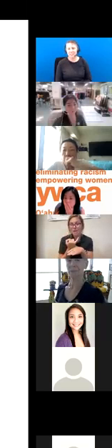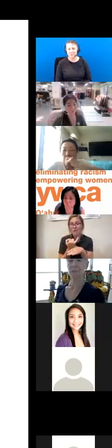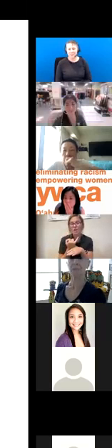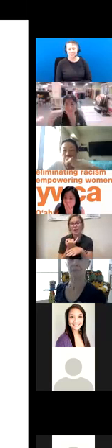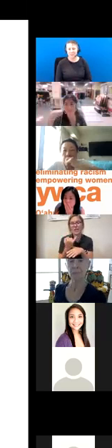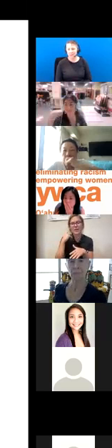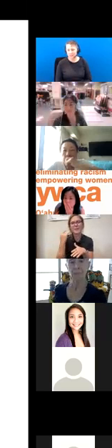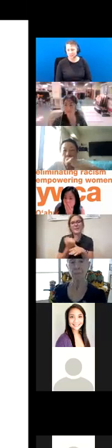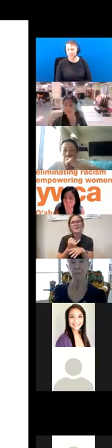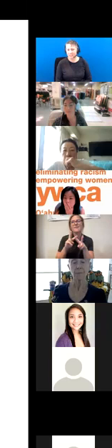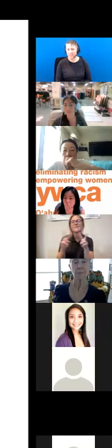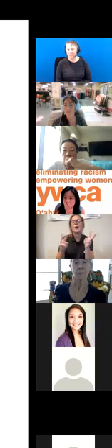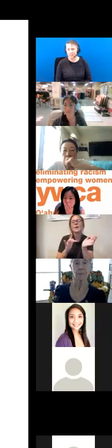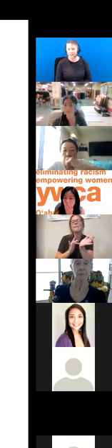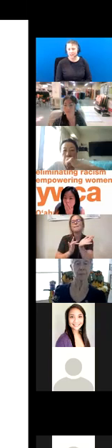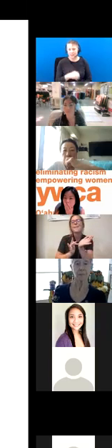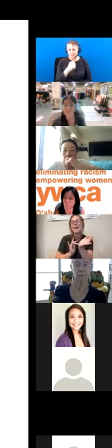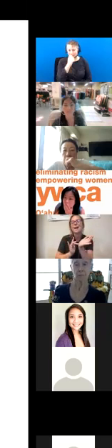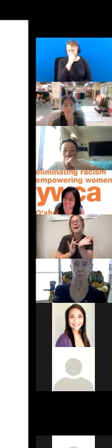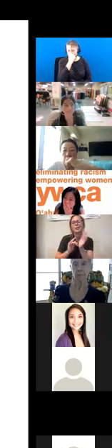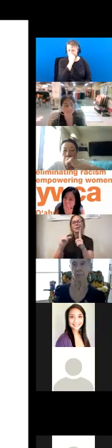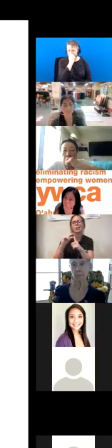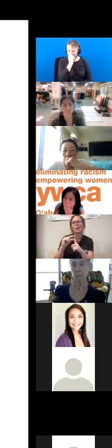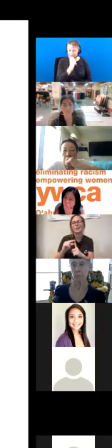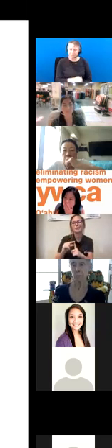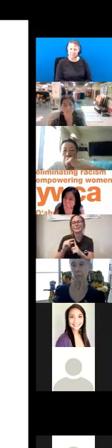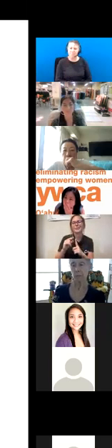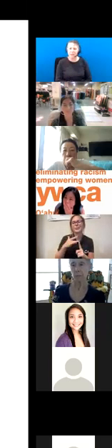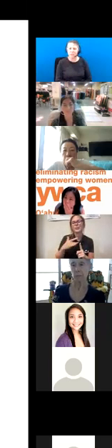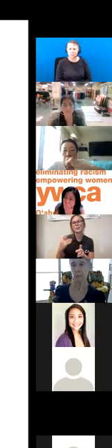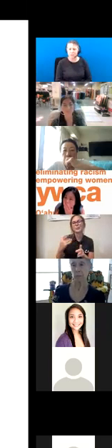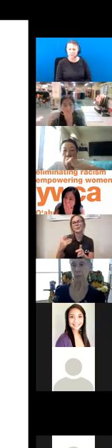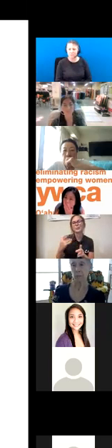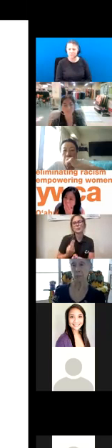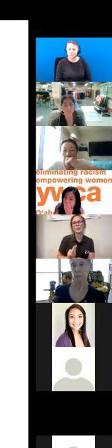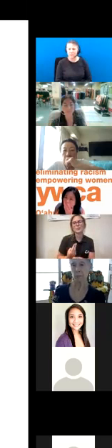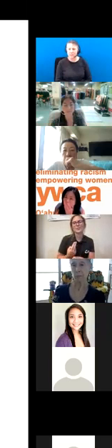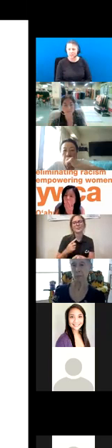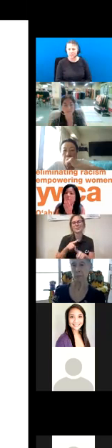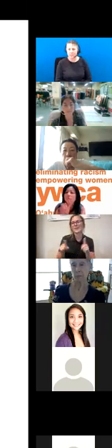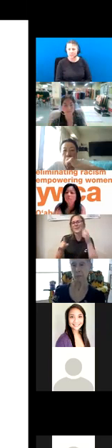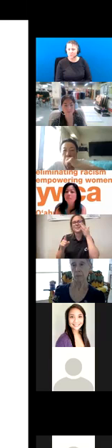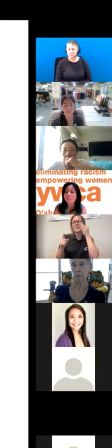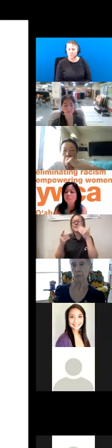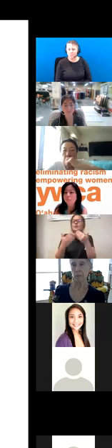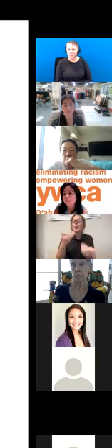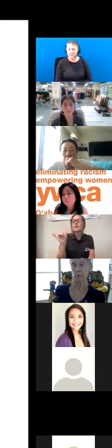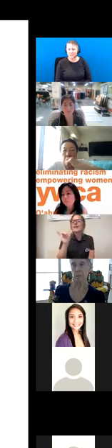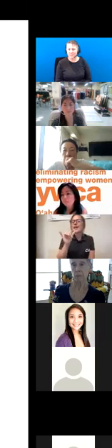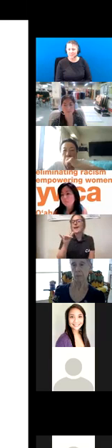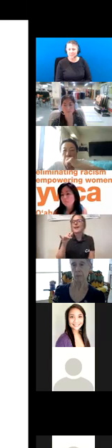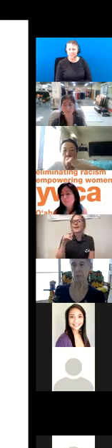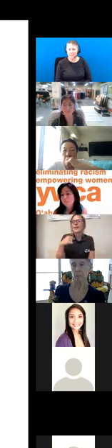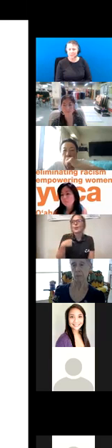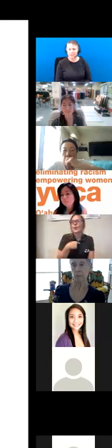especially hearing impaired. It's a medical term that is used,